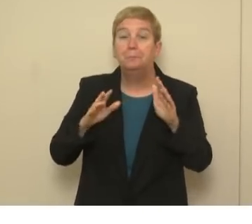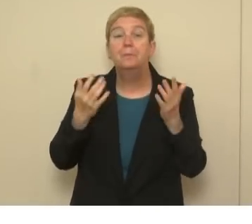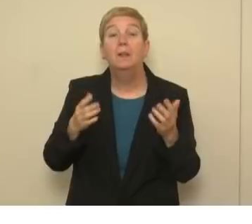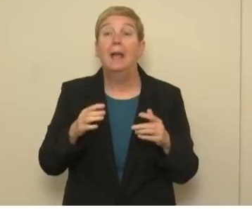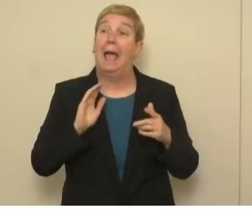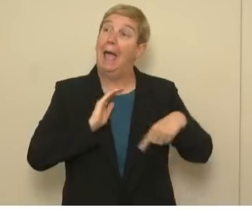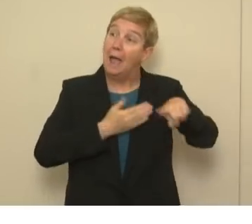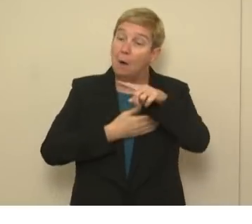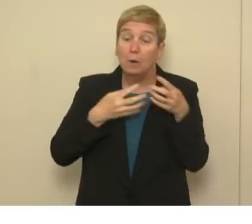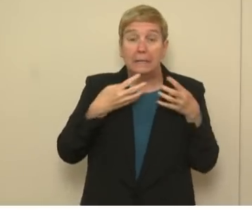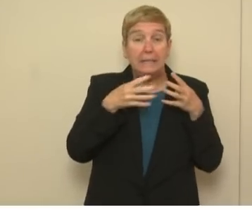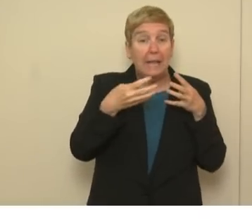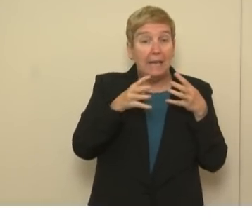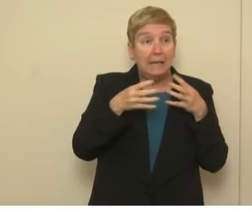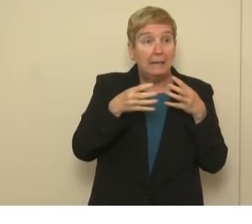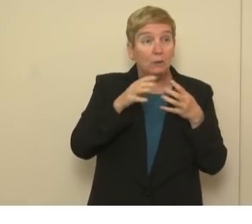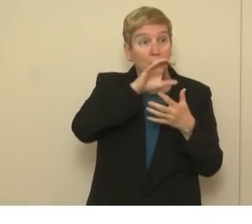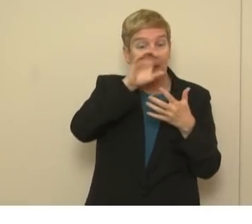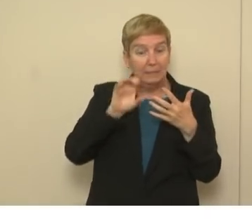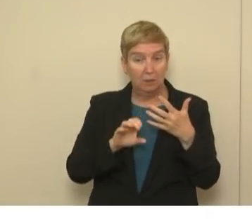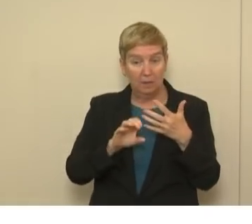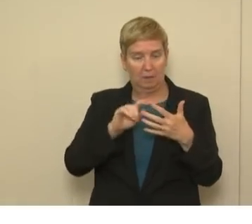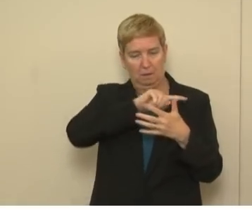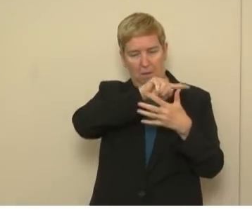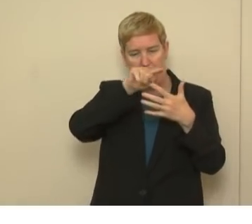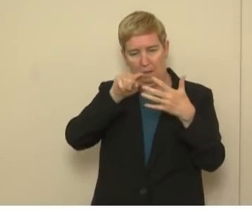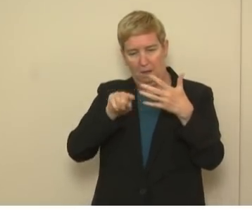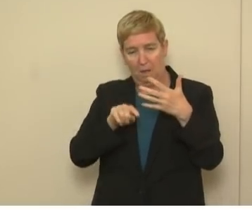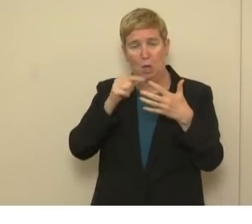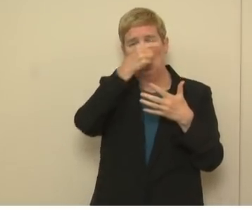whole, all green, except what we're now